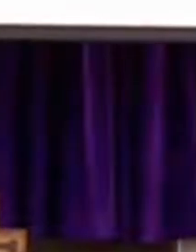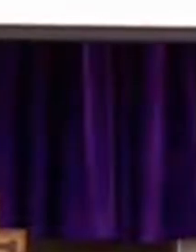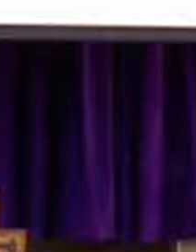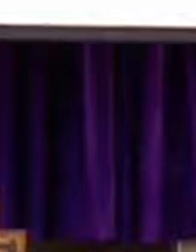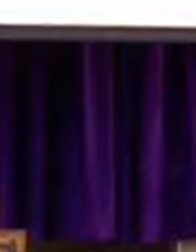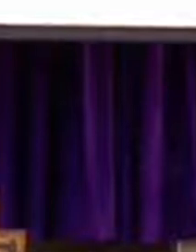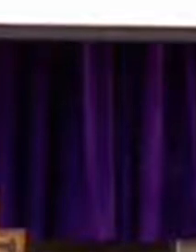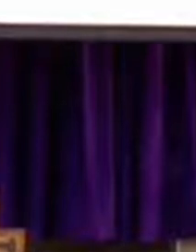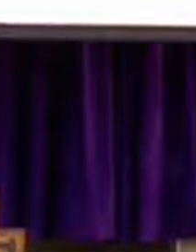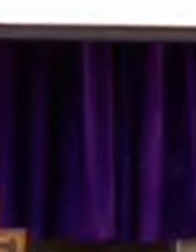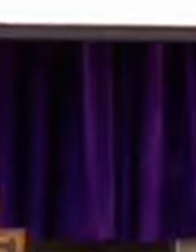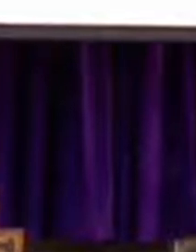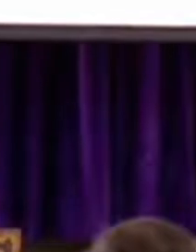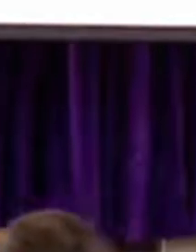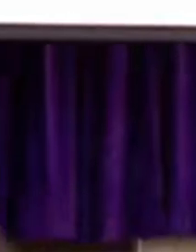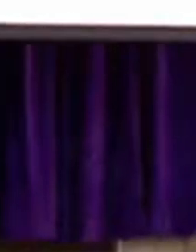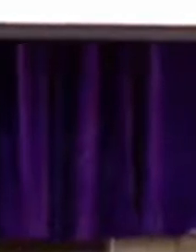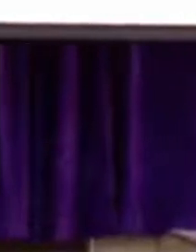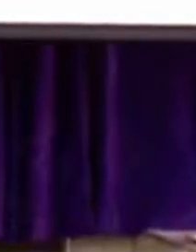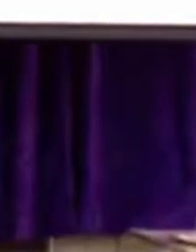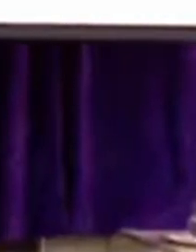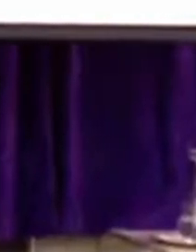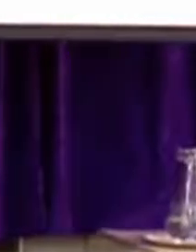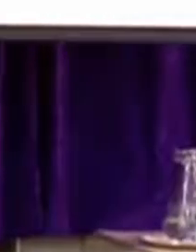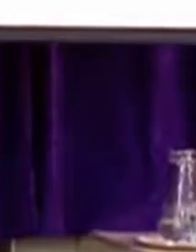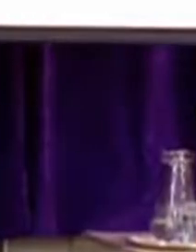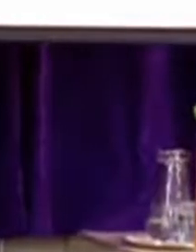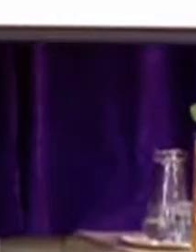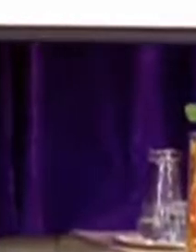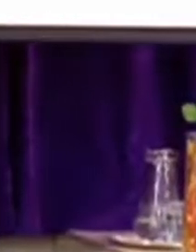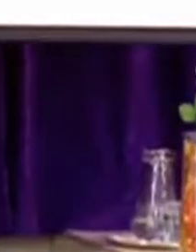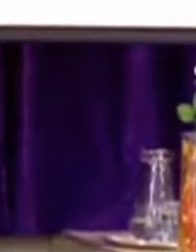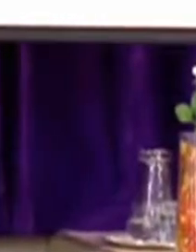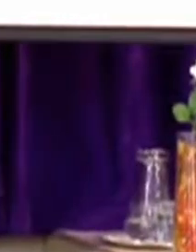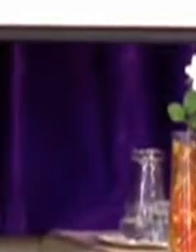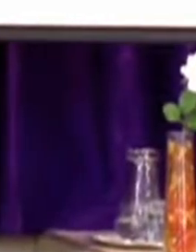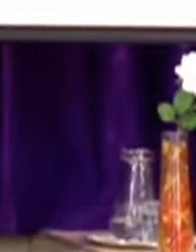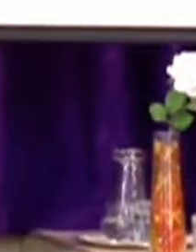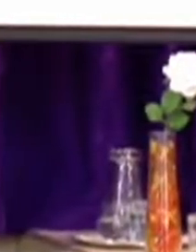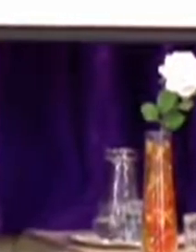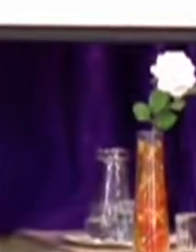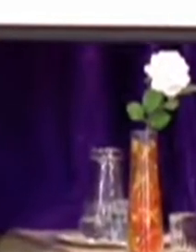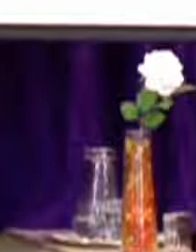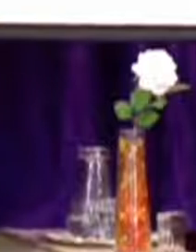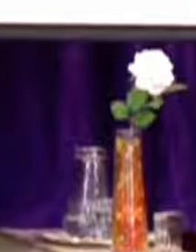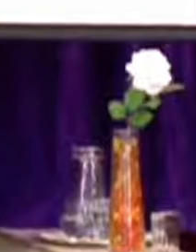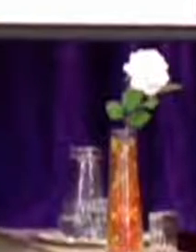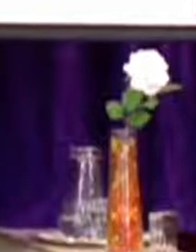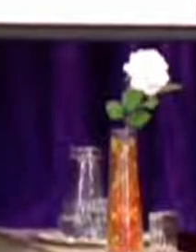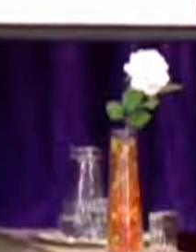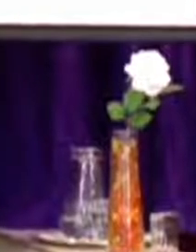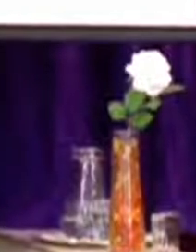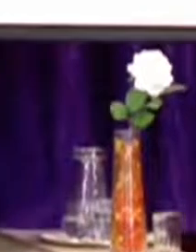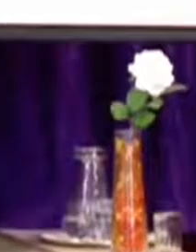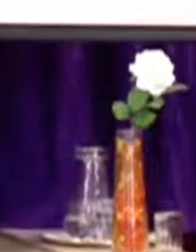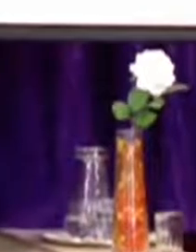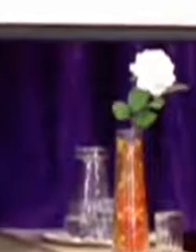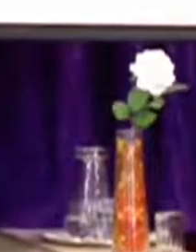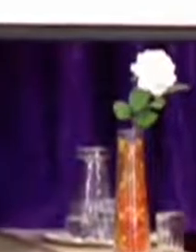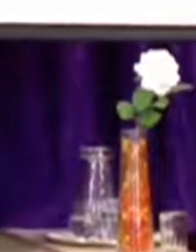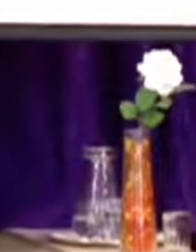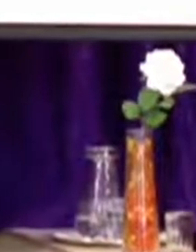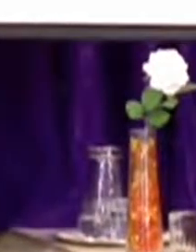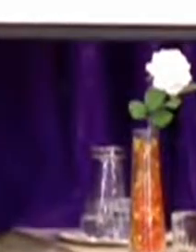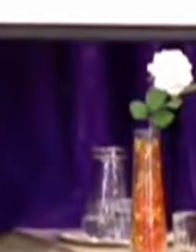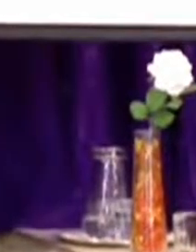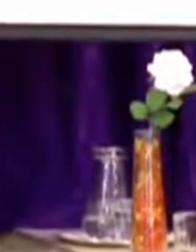You can be tempted to become bitter and cynical. You're tempted. You're not there